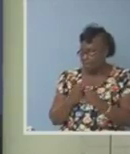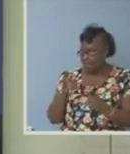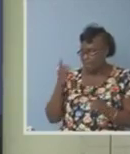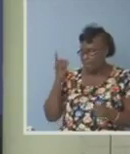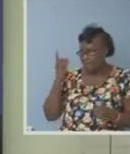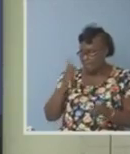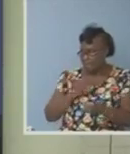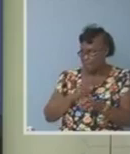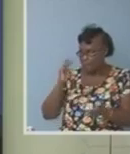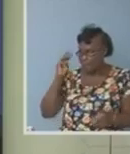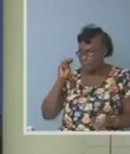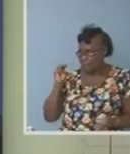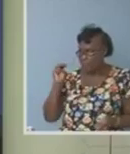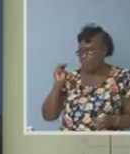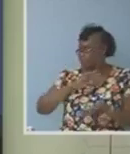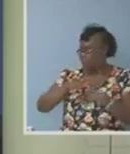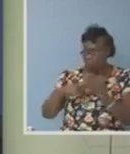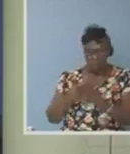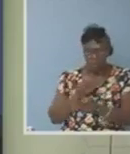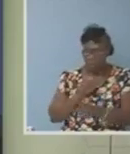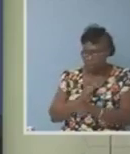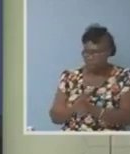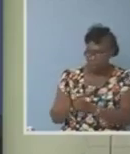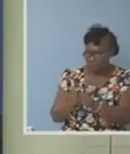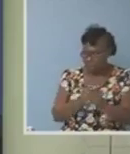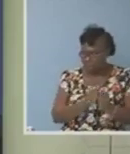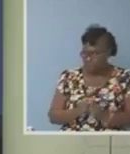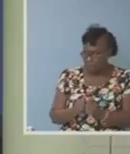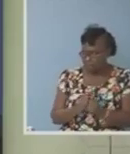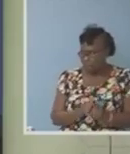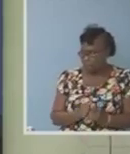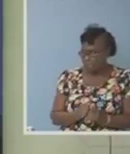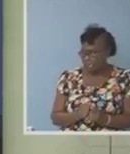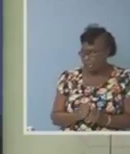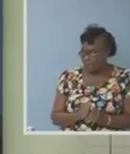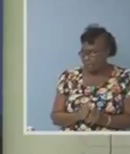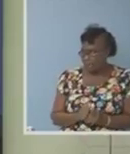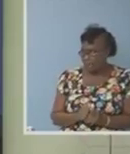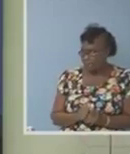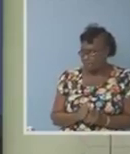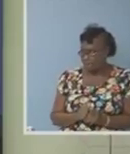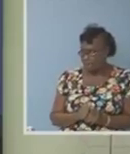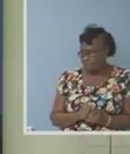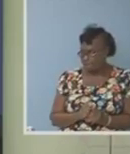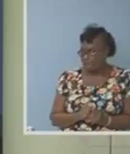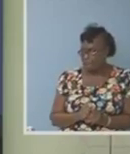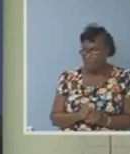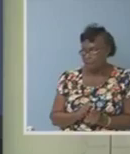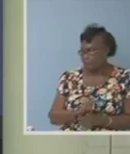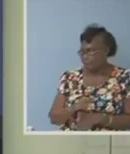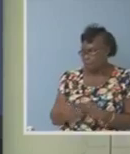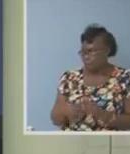in the Ministry of Finance, Senator Paula Gopi-Schoon, Minister of Trade,